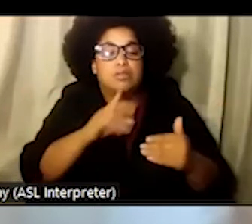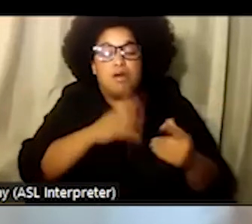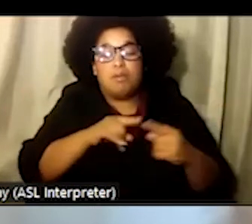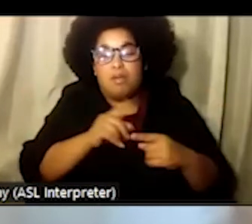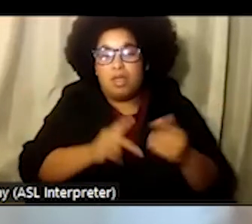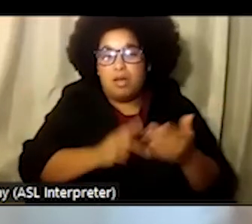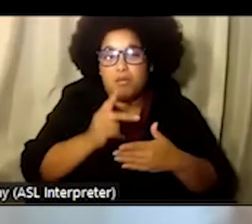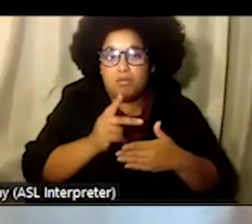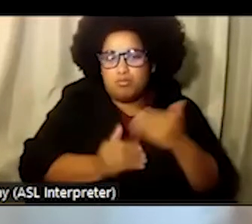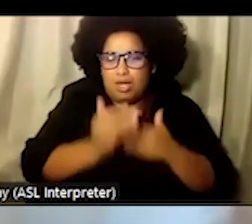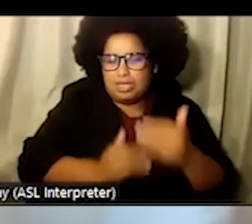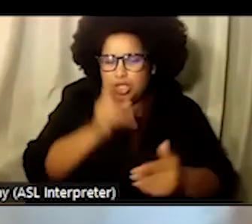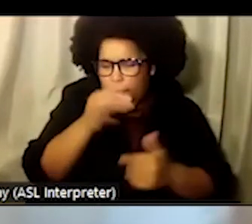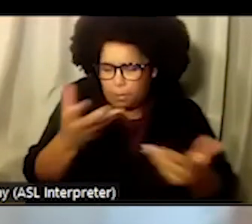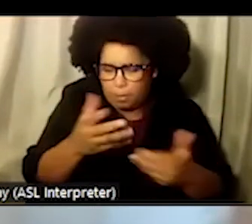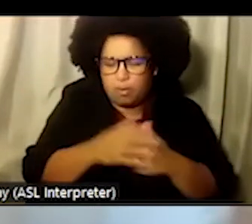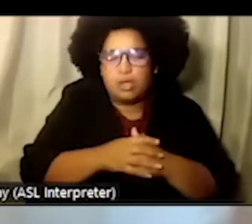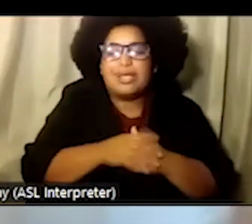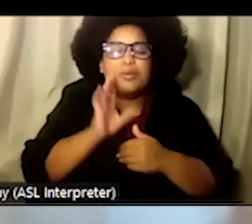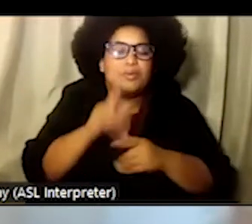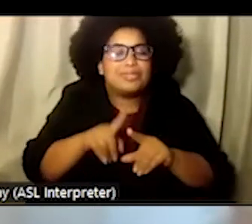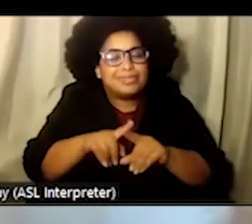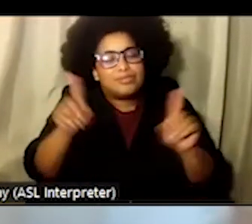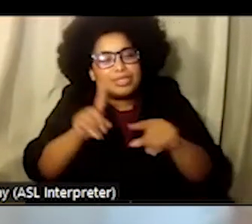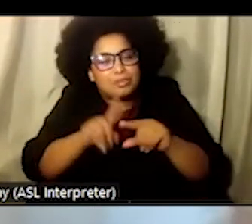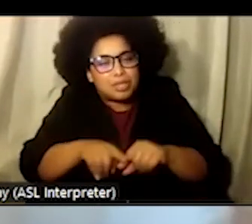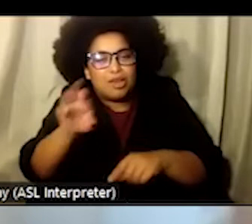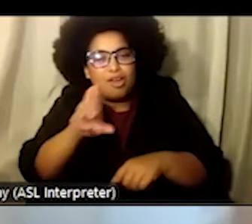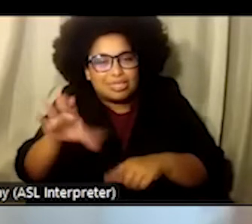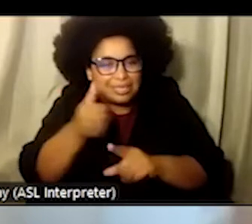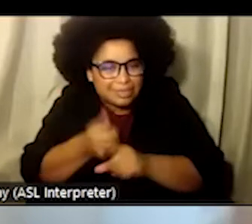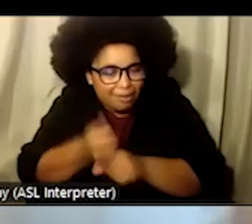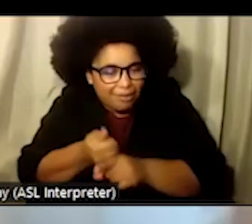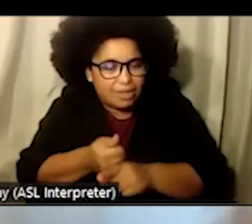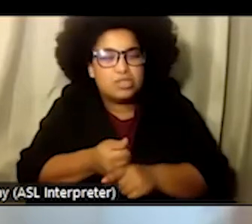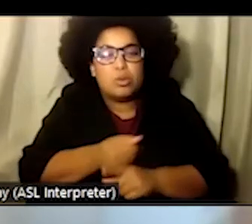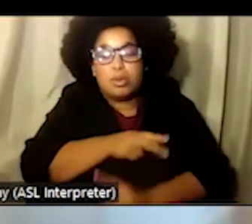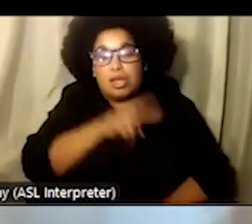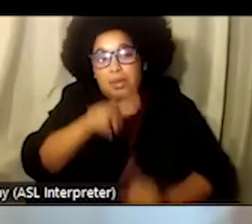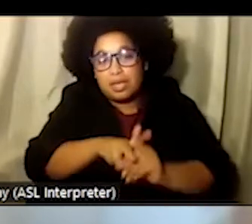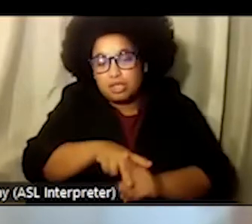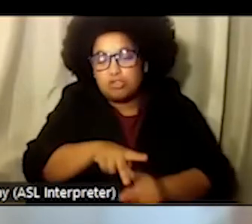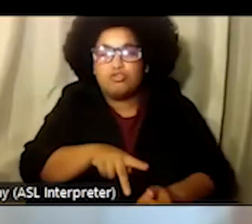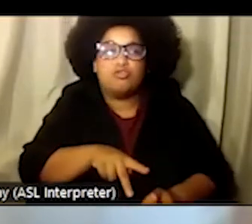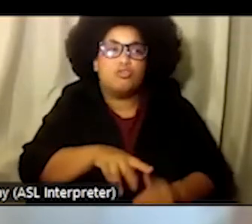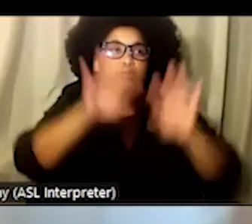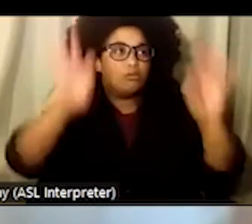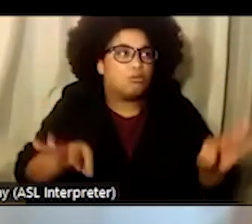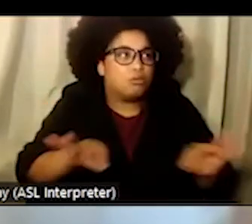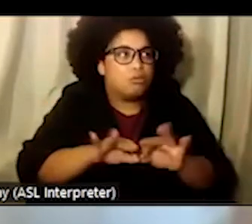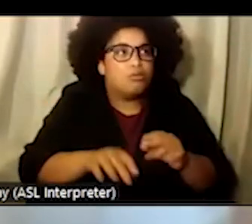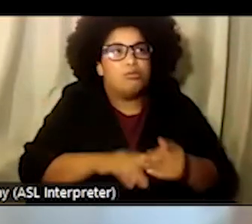actually looks like, it's going to be a little different depending on the regional center. So the application